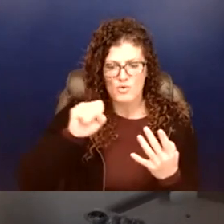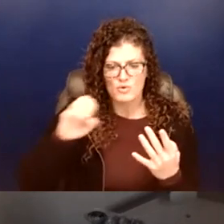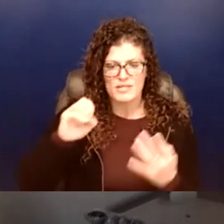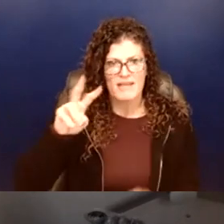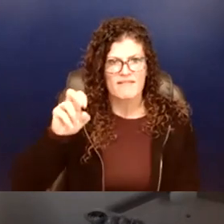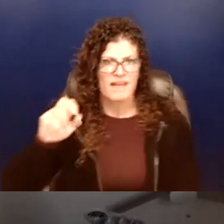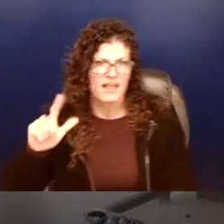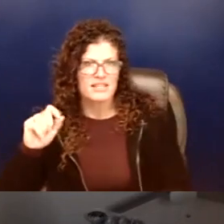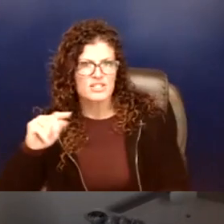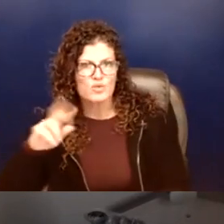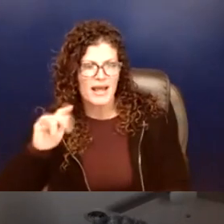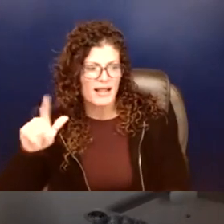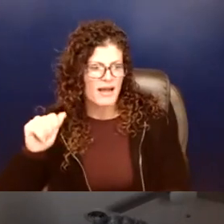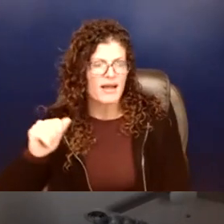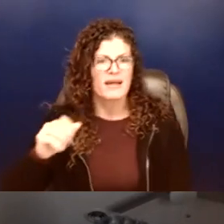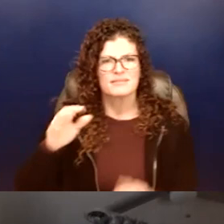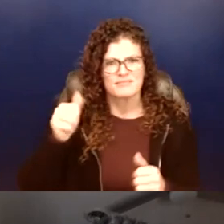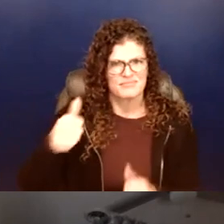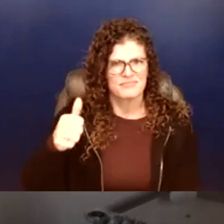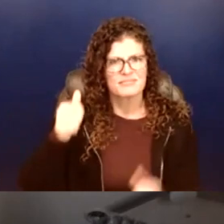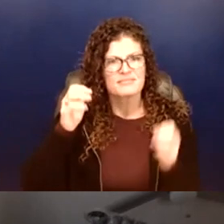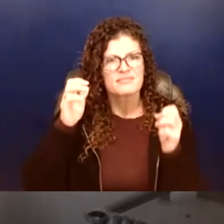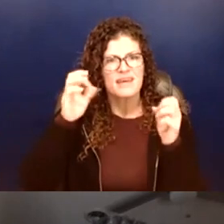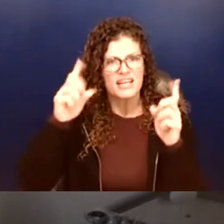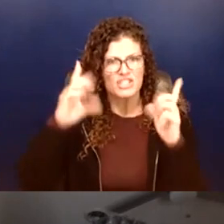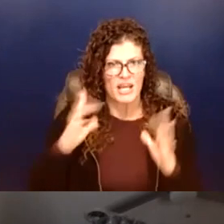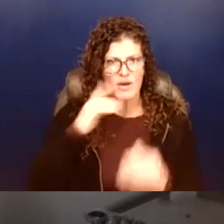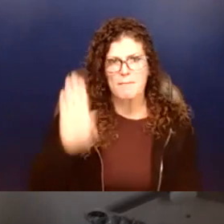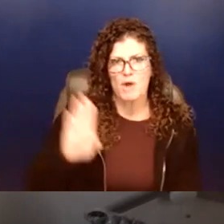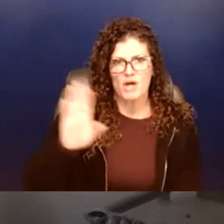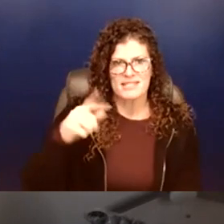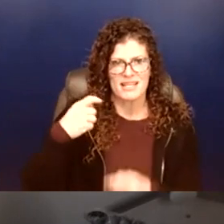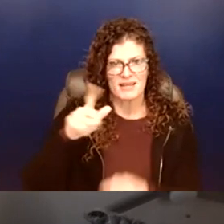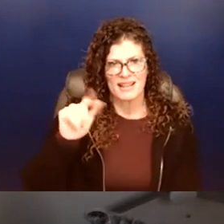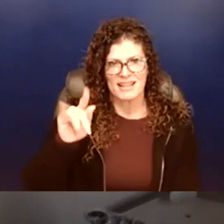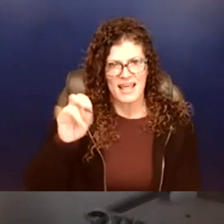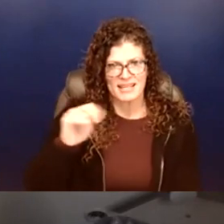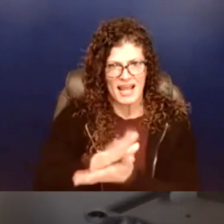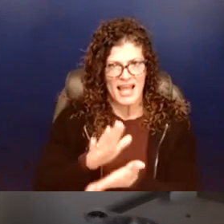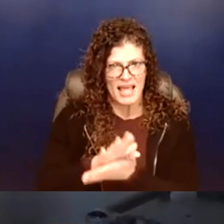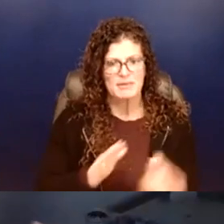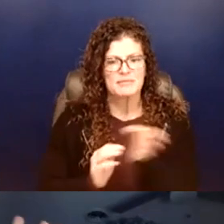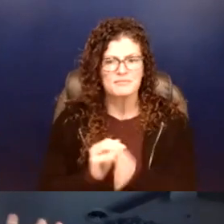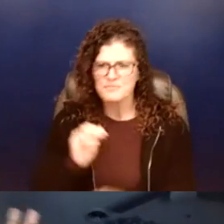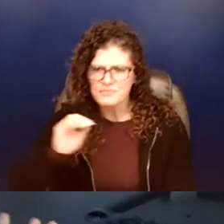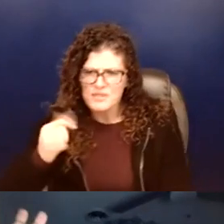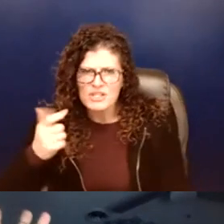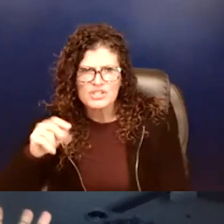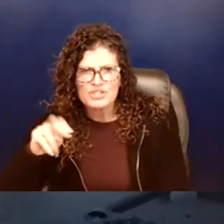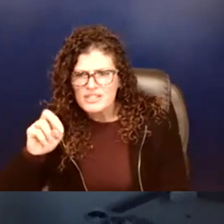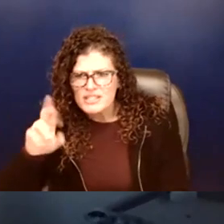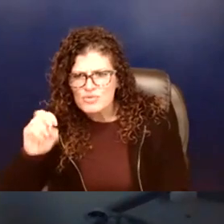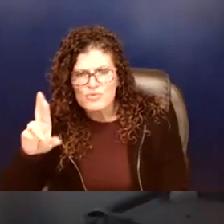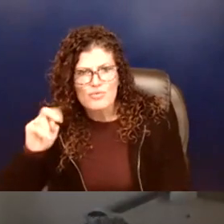Valenzuela, educator at Boston Latin Academy. Mr. Gene Roundtree, secondary school